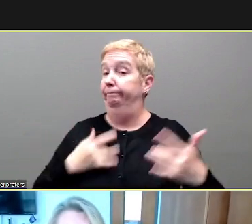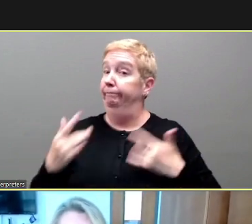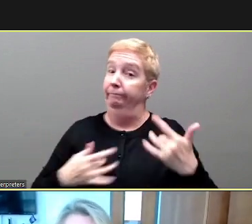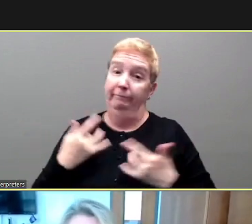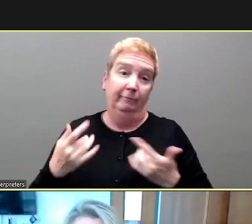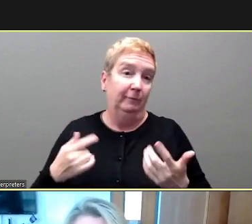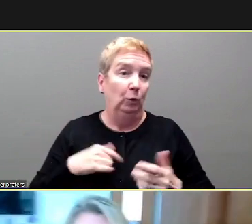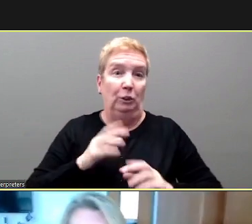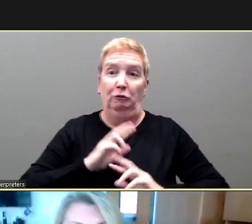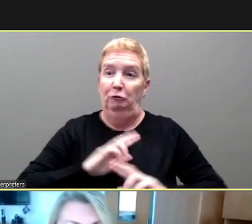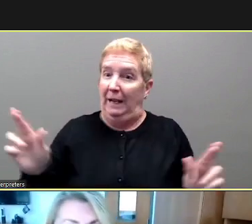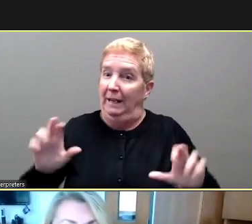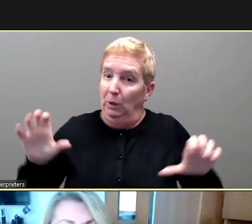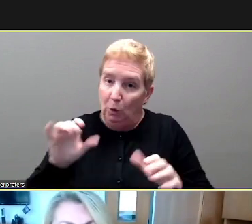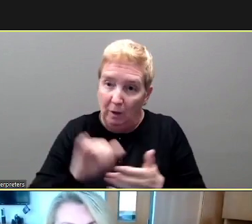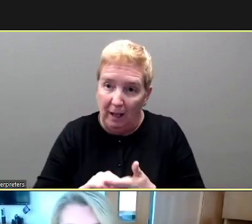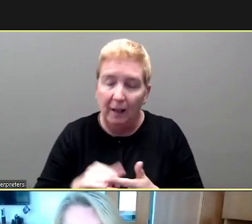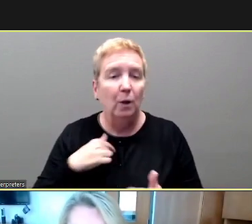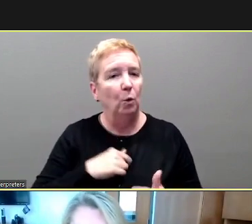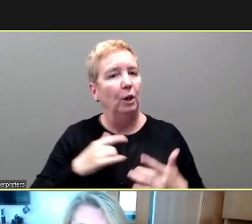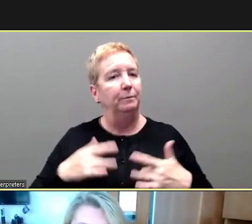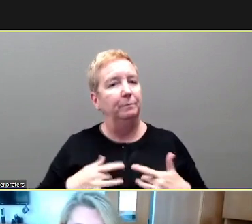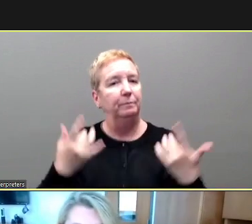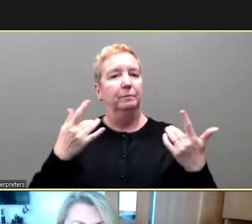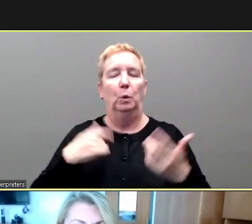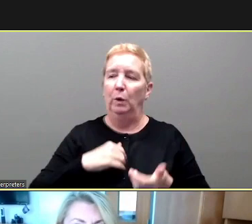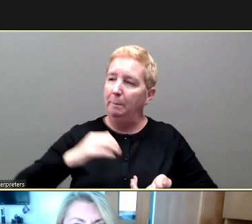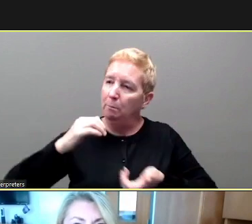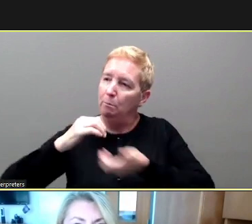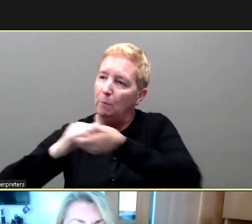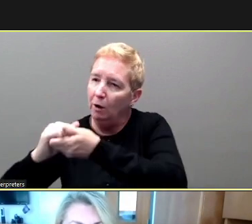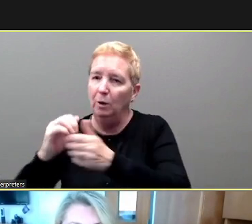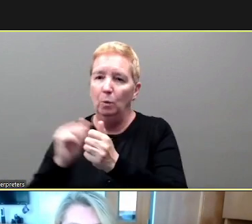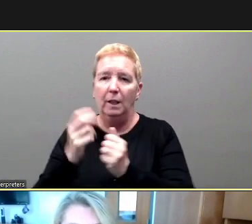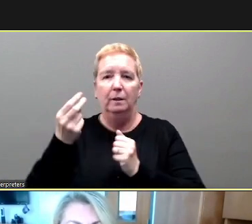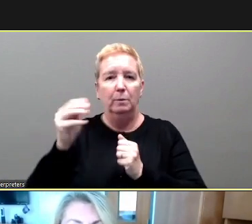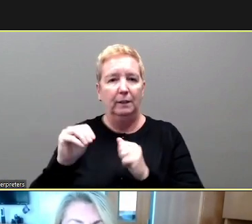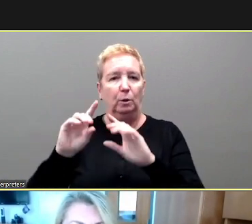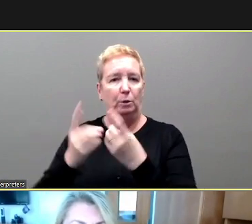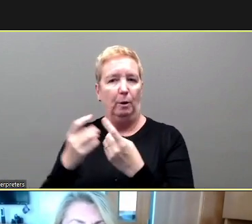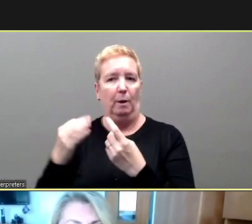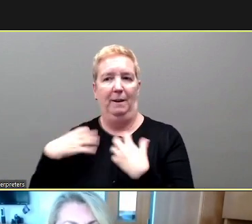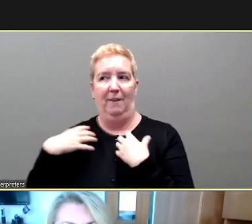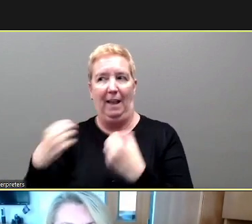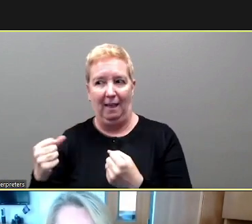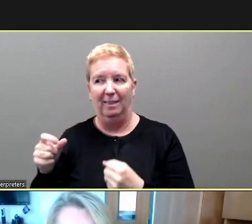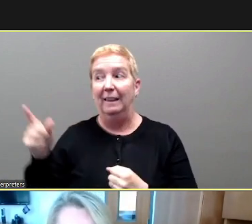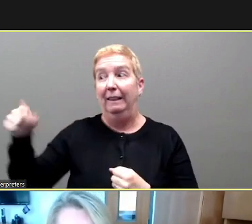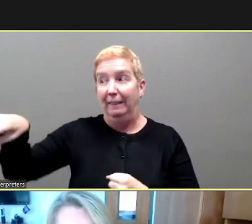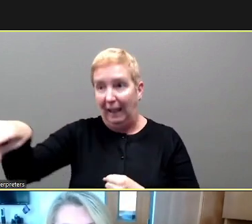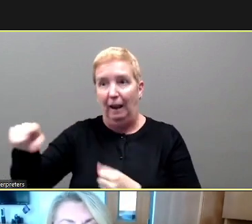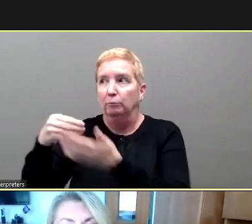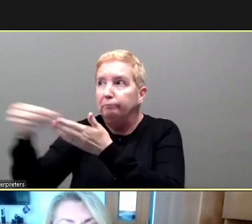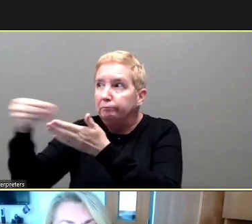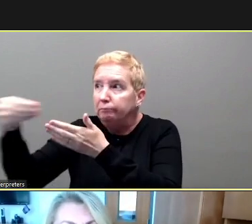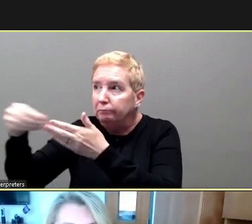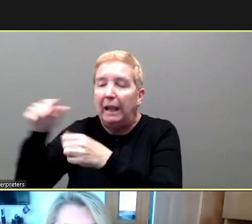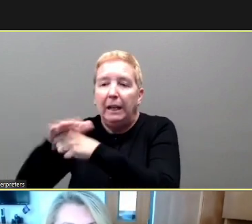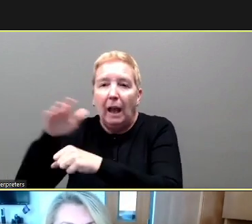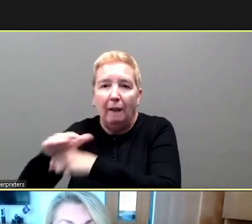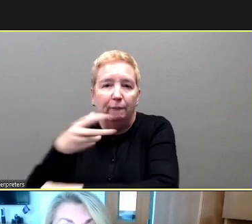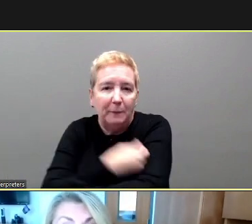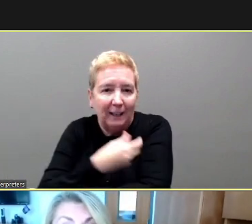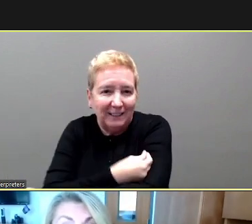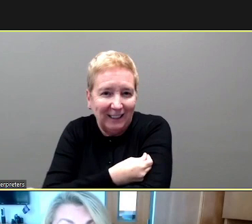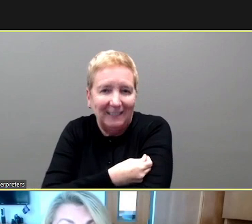do that, and we are excited with our partnership with the Department of Health, who is making sure that we've got enough vaccines in order